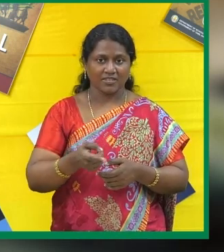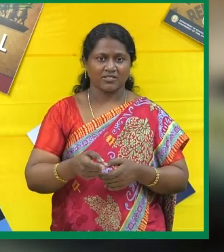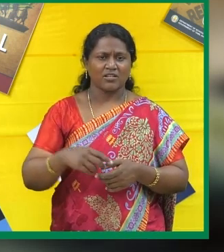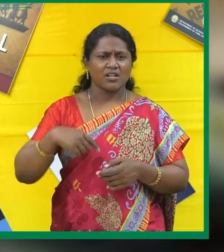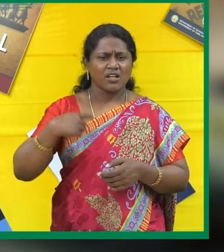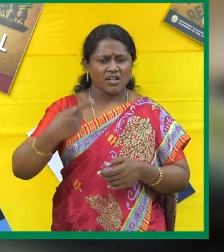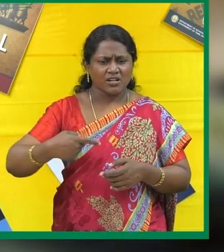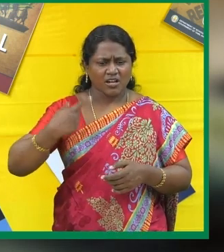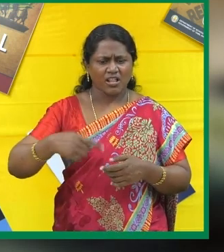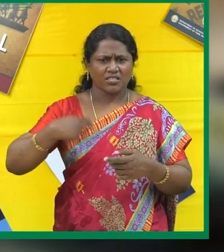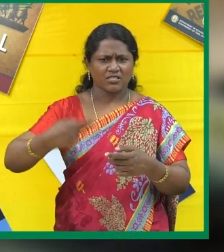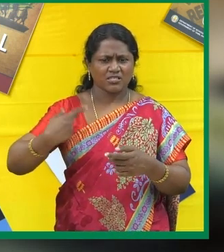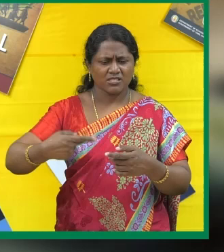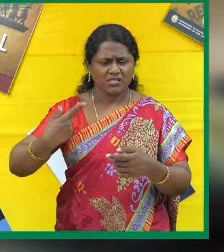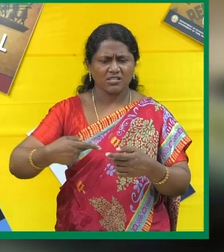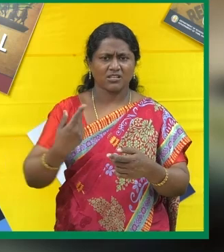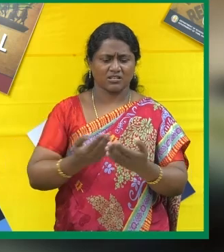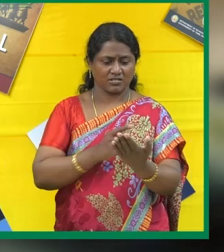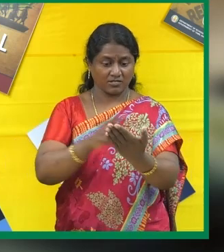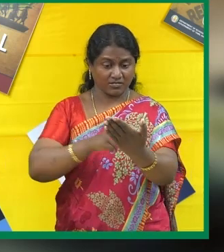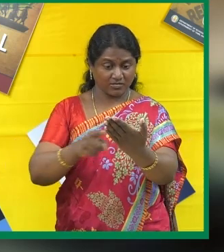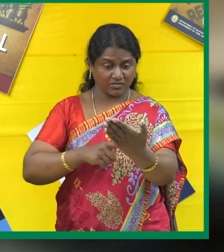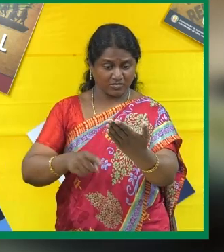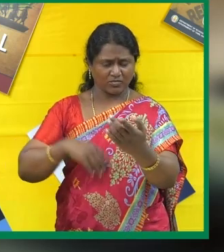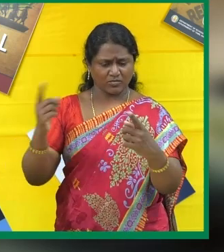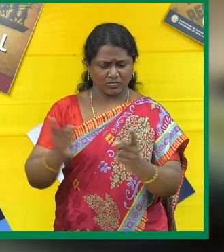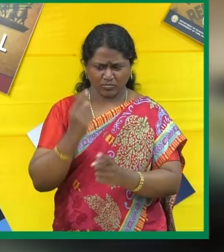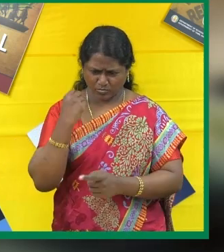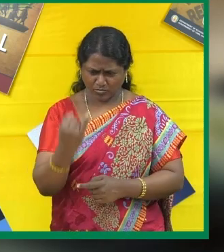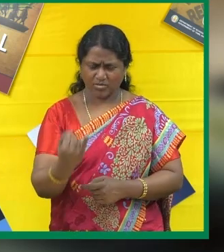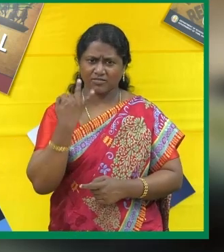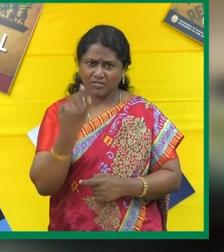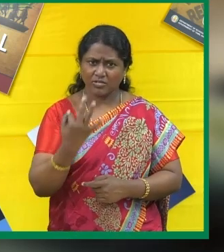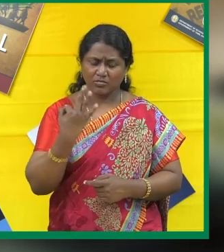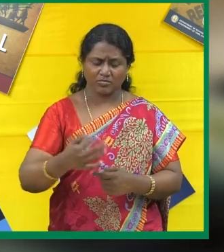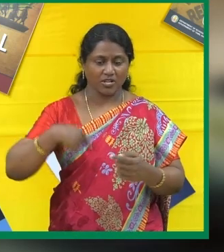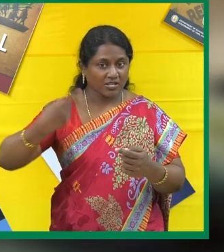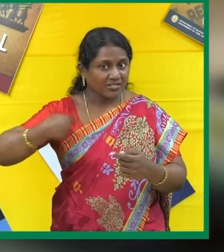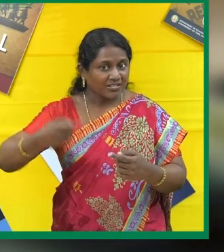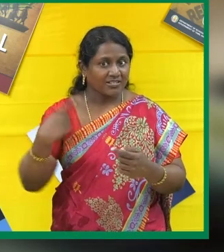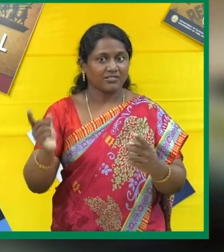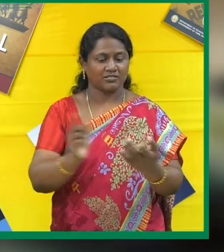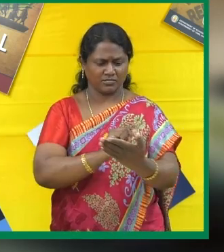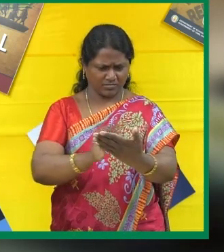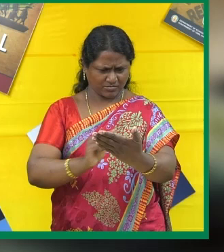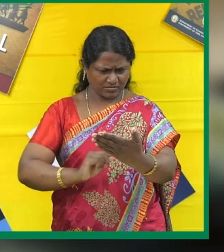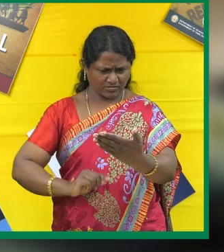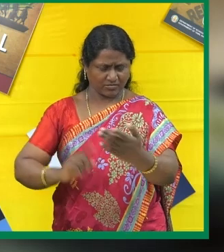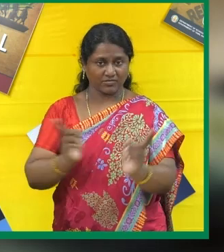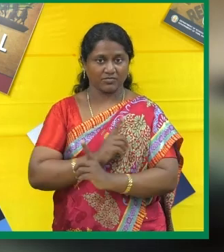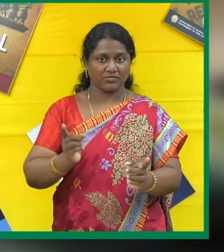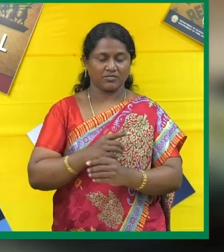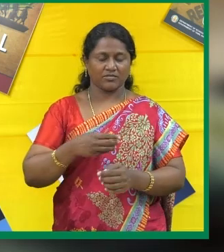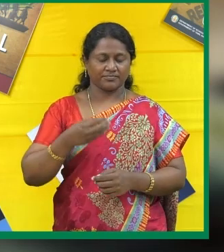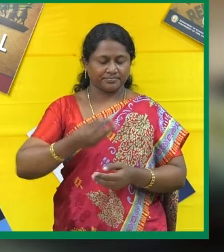Clearly you read the poem thoroughly, once or twice or thrice, continuously if you are going on reading, easily you